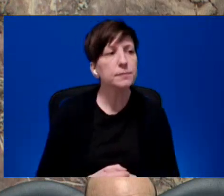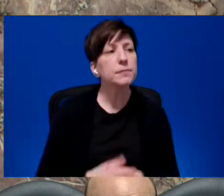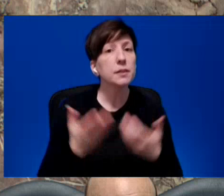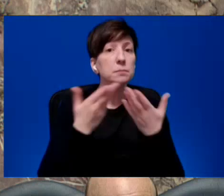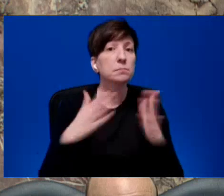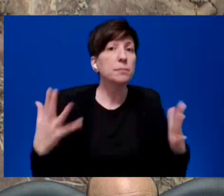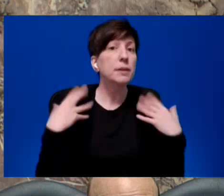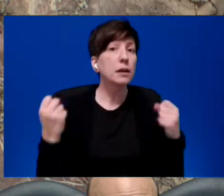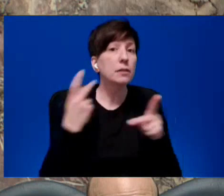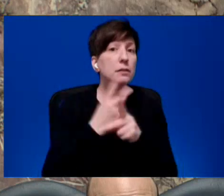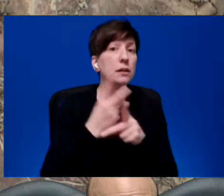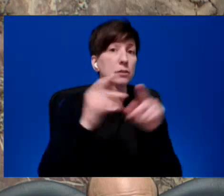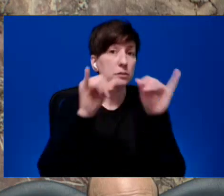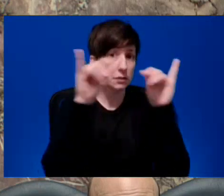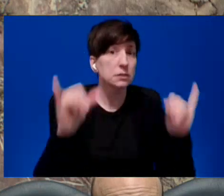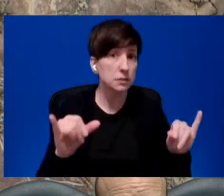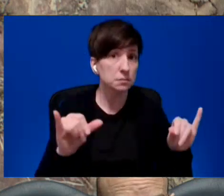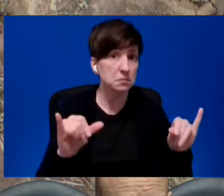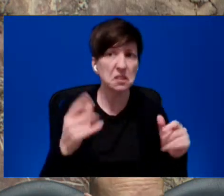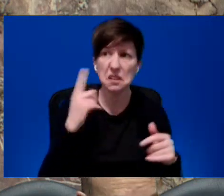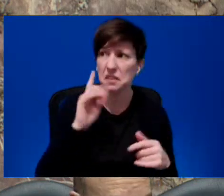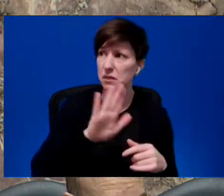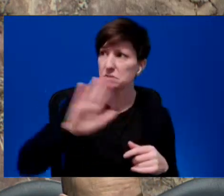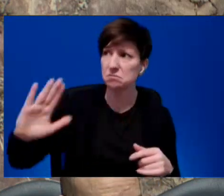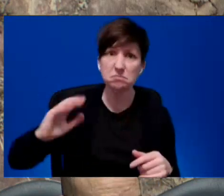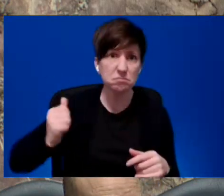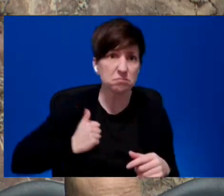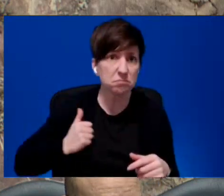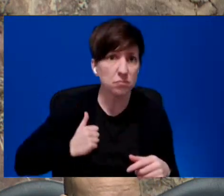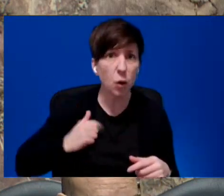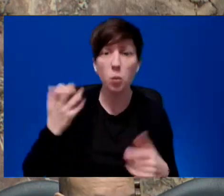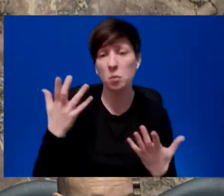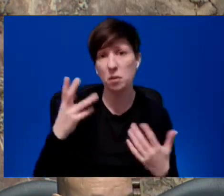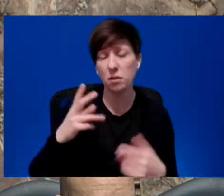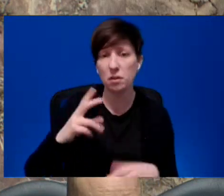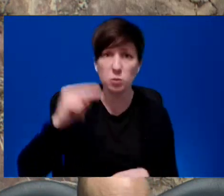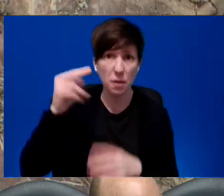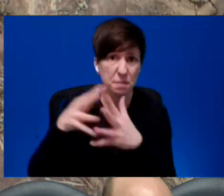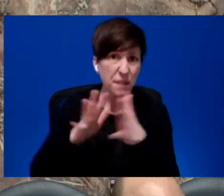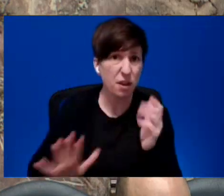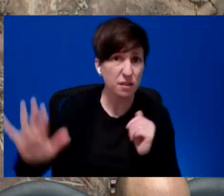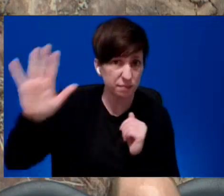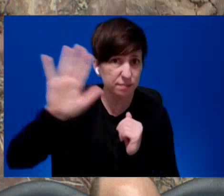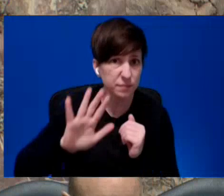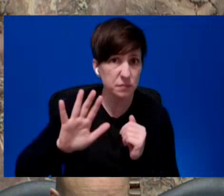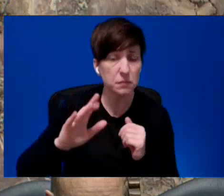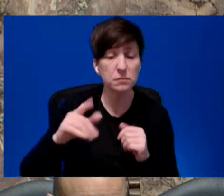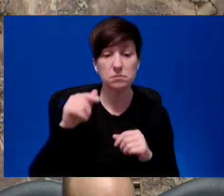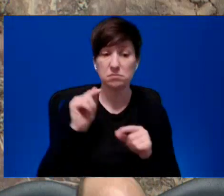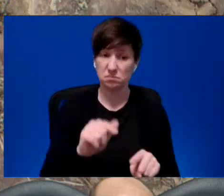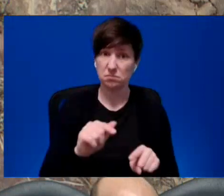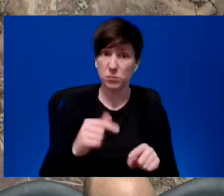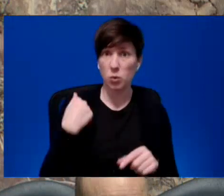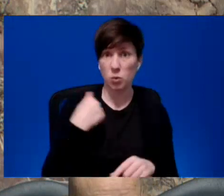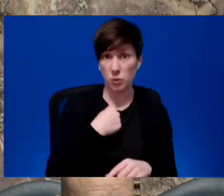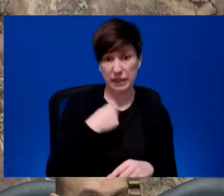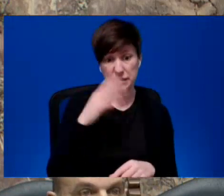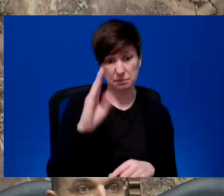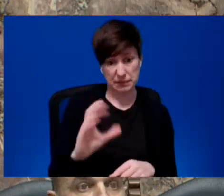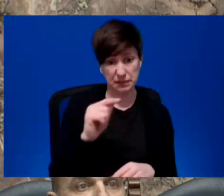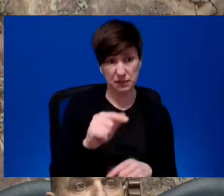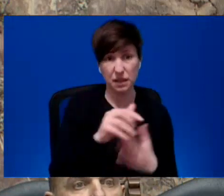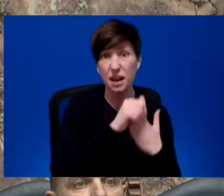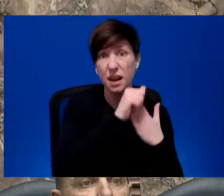generally acknowledged in the country and throughout North America, led the whole continent in its response, for example, to